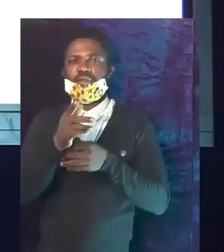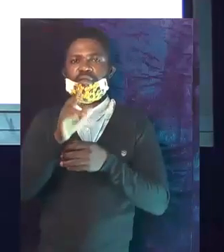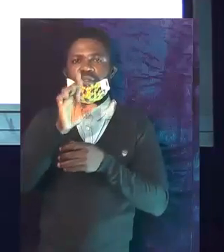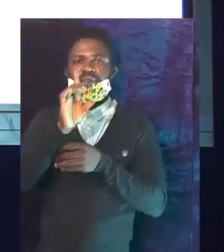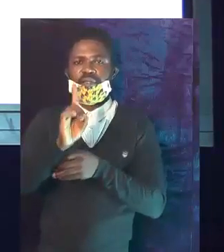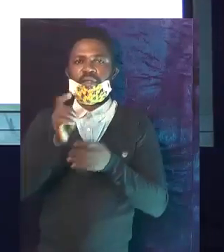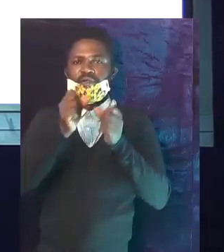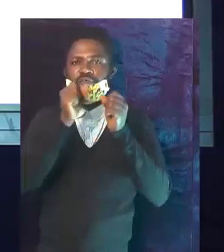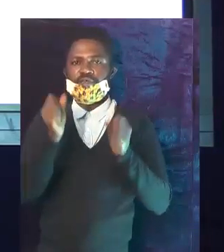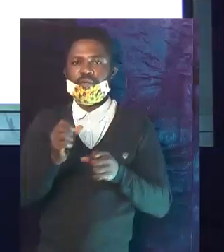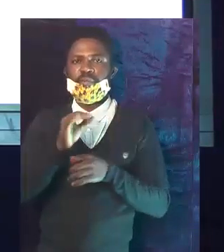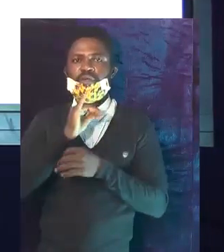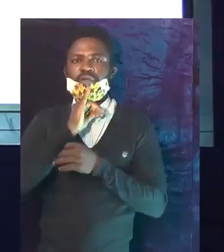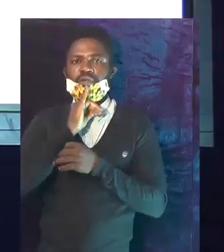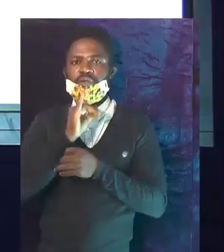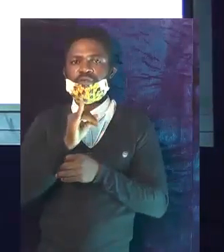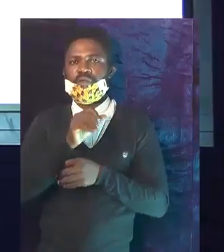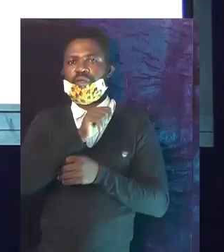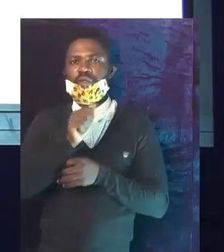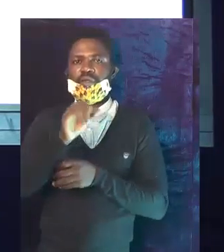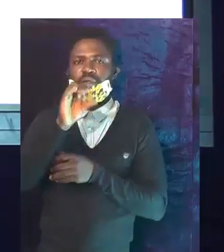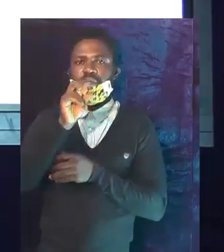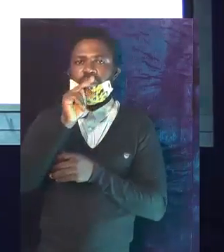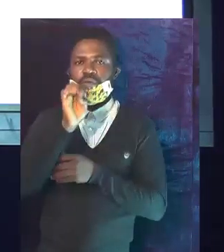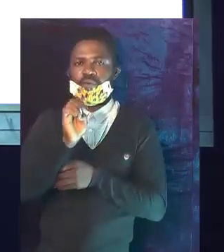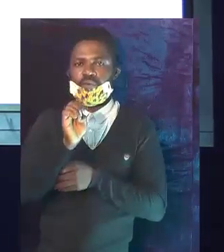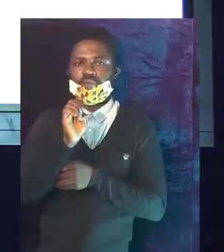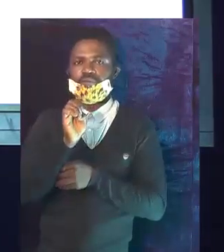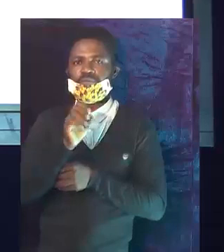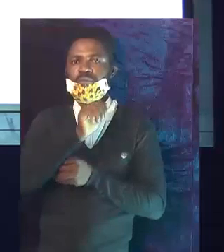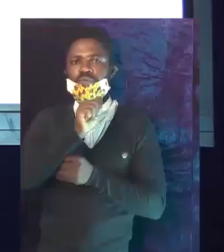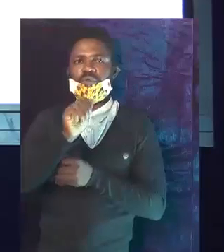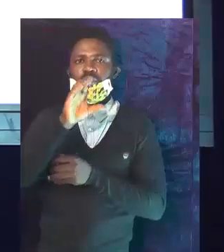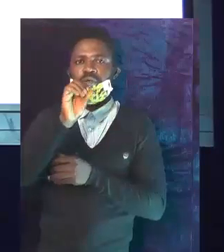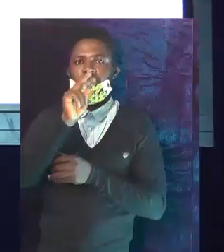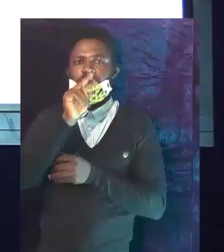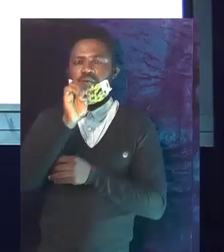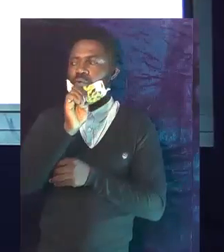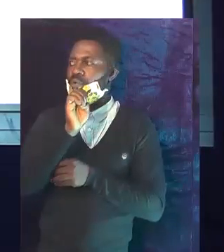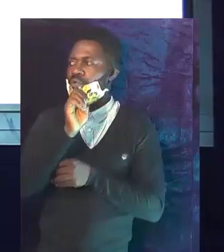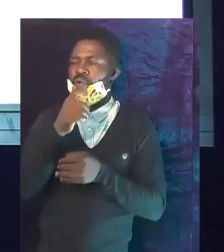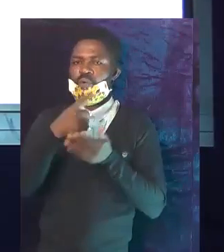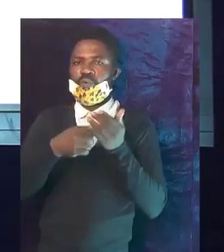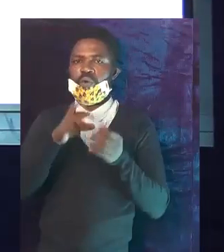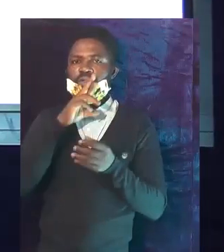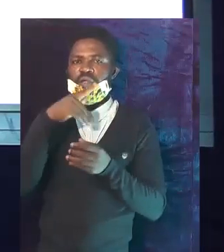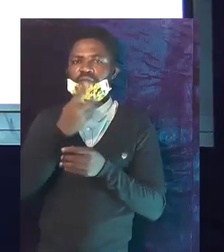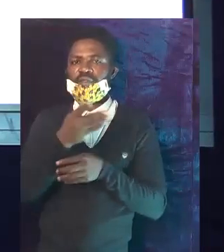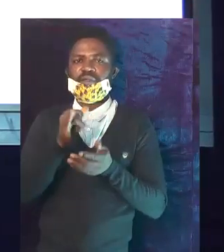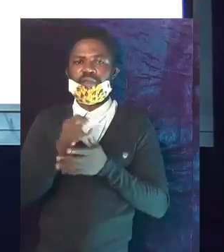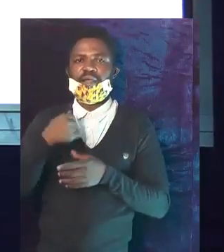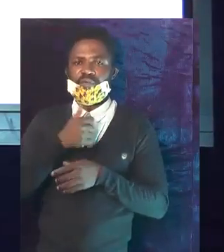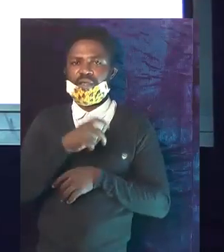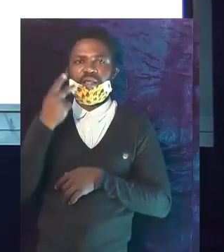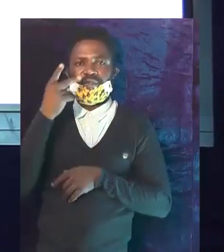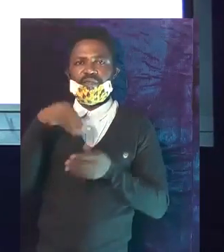want to consider is a cone. Now, a cone, what are the things that we can observe